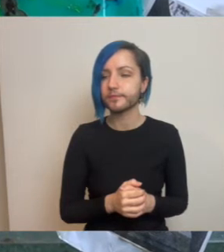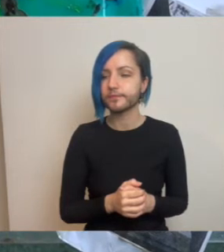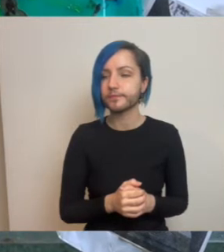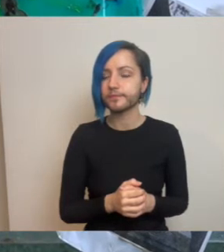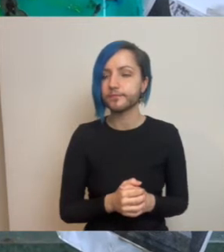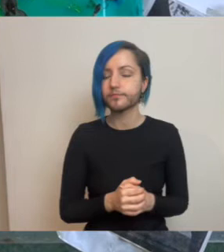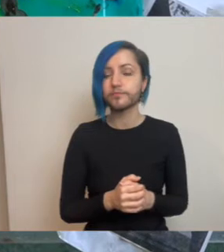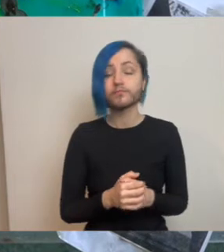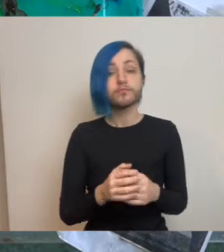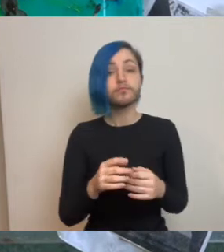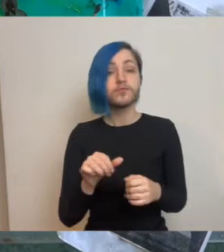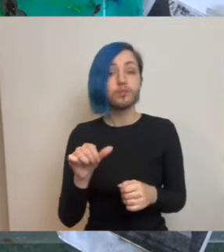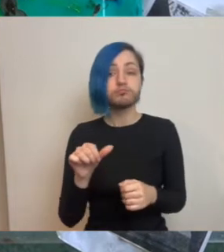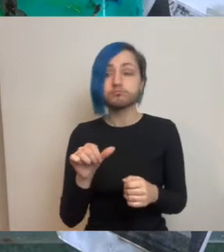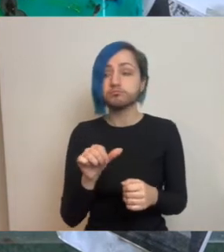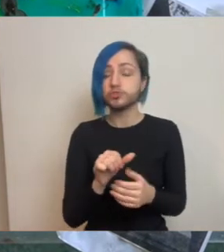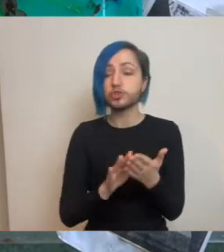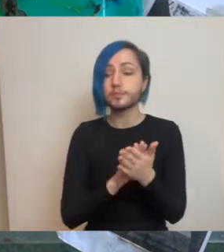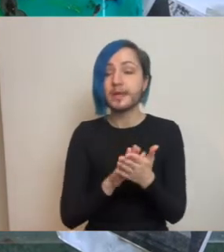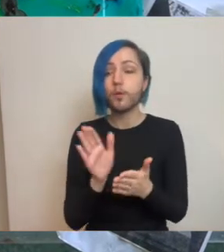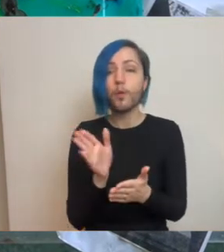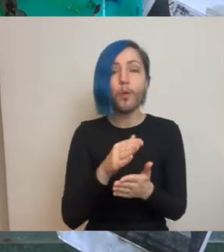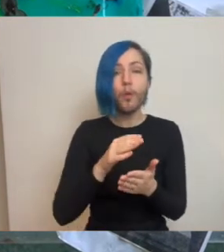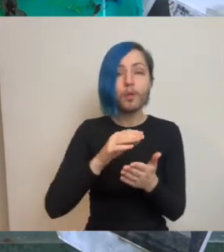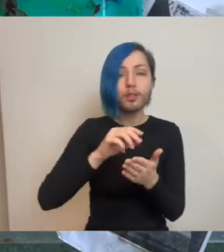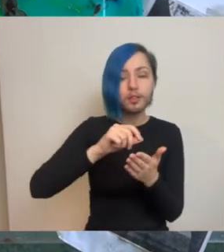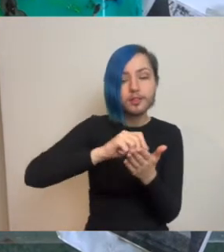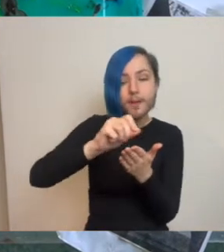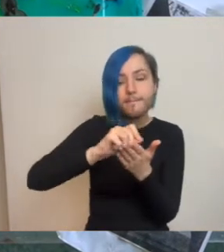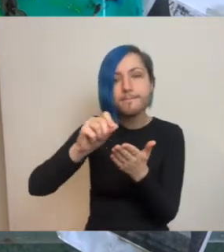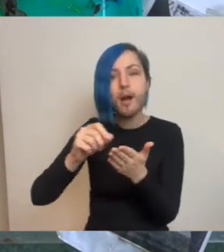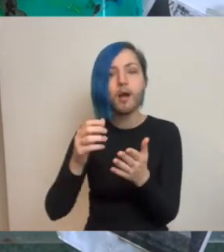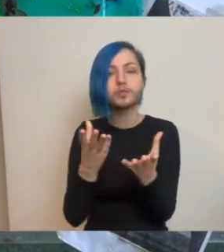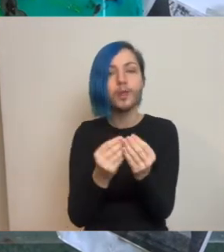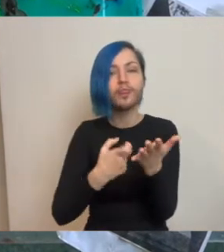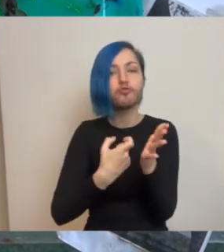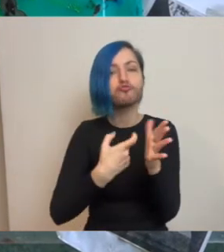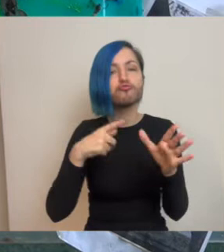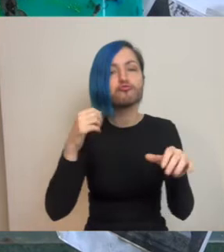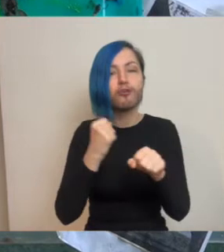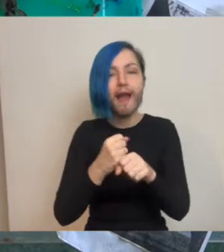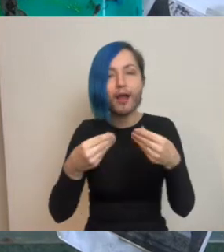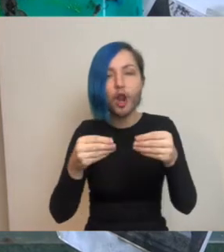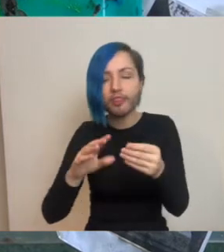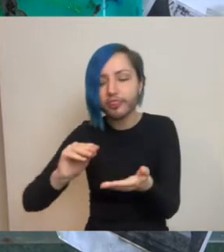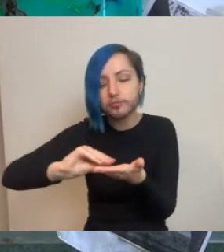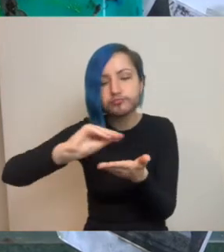So this should make all these marks that you can see with the rag will actually come up on the paper when we print it, hopefully.